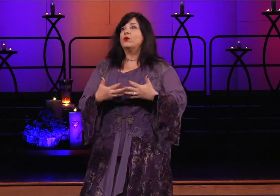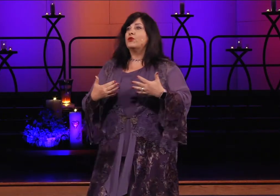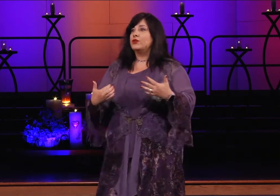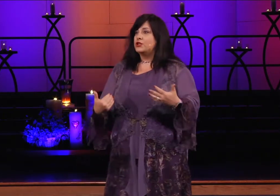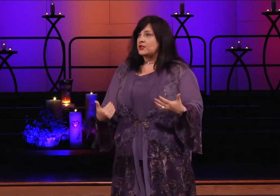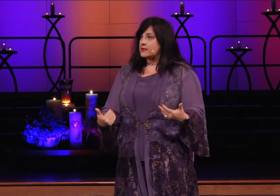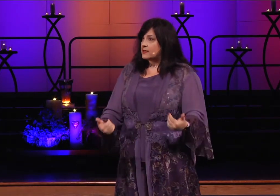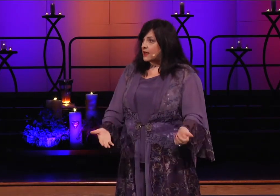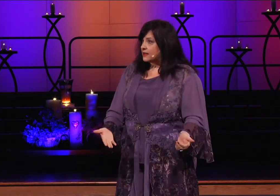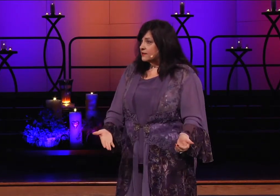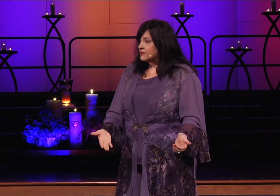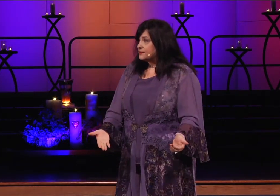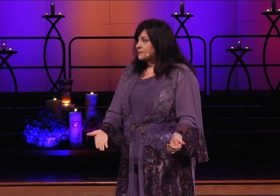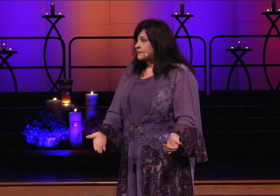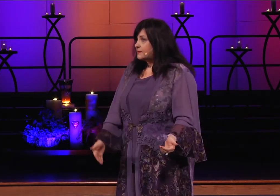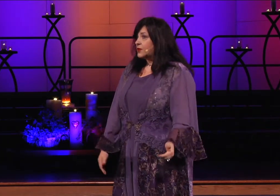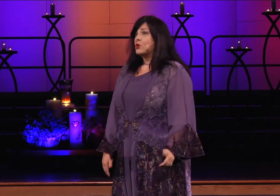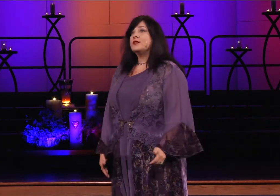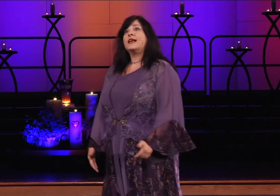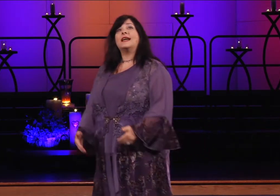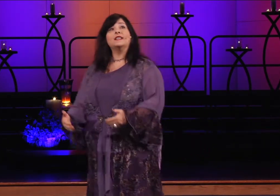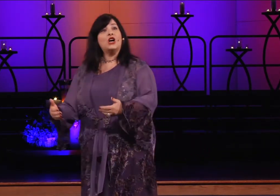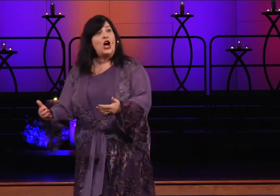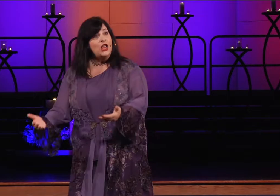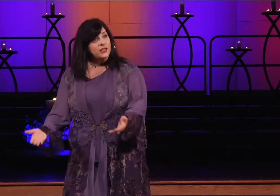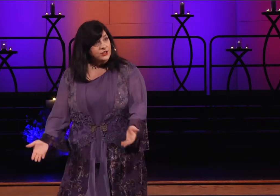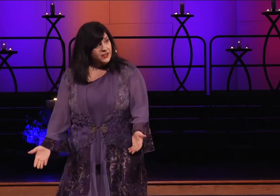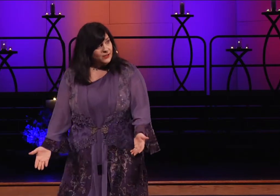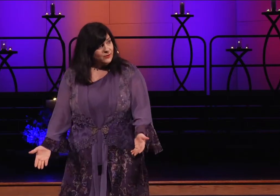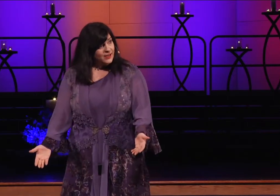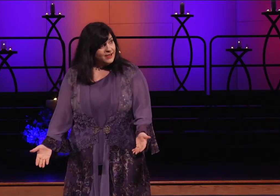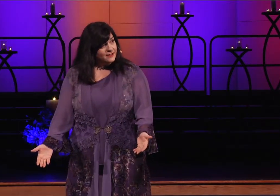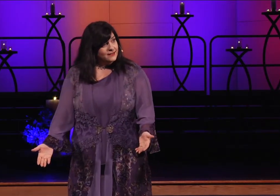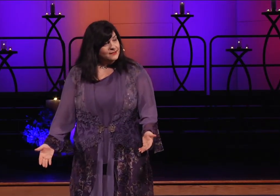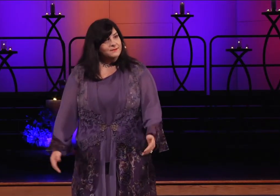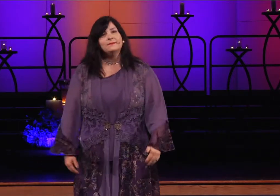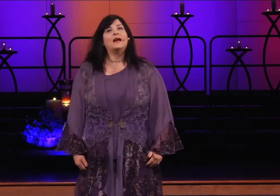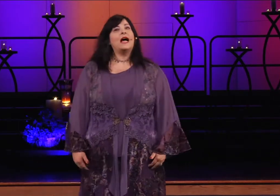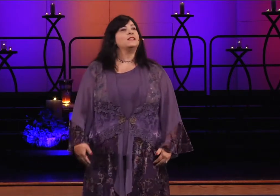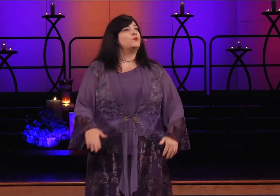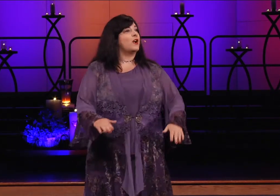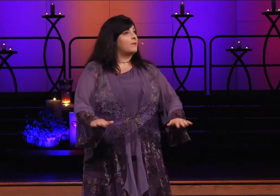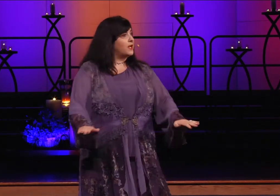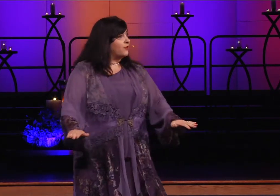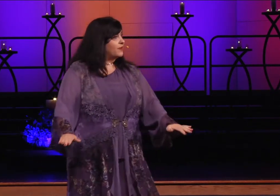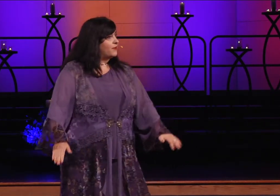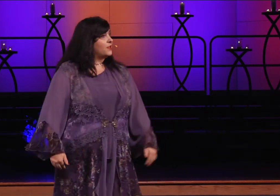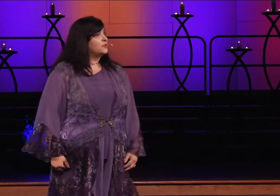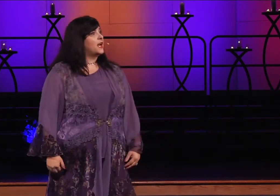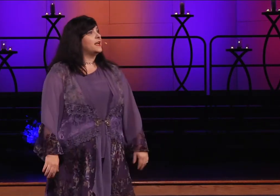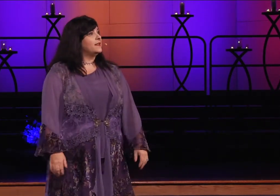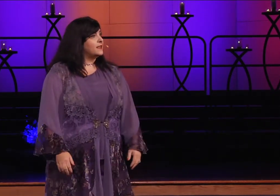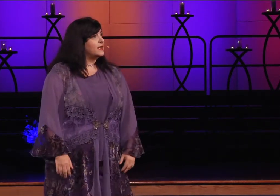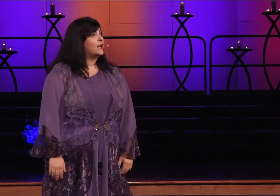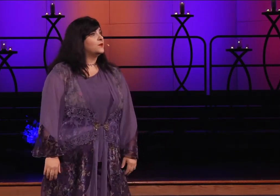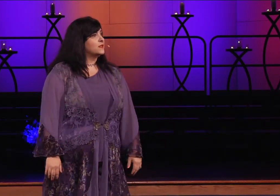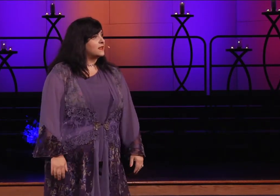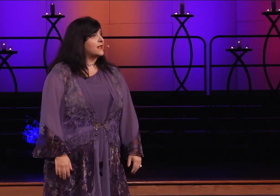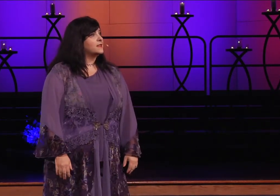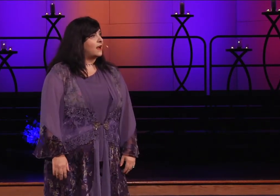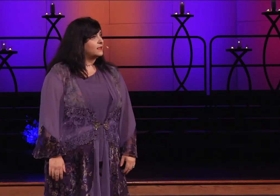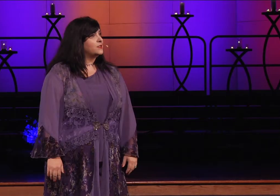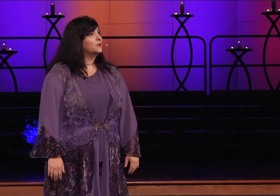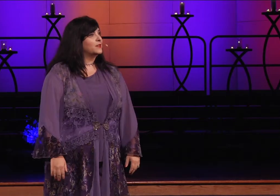and think we're Christian Science or Scientology, right? I swear my grandfather died thinking I